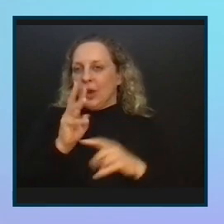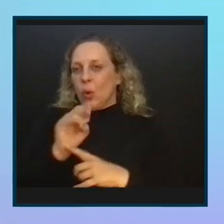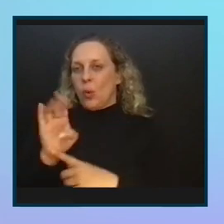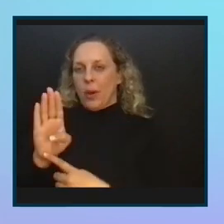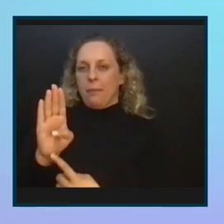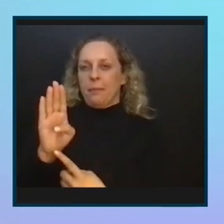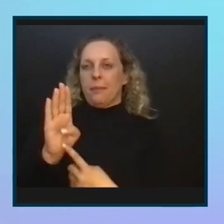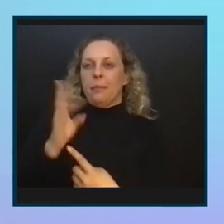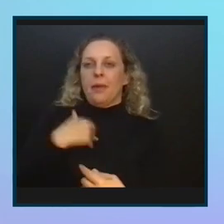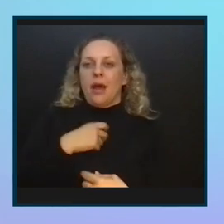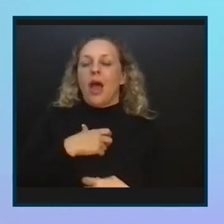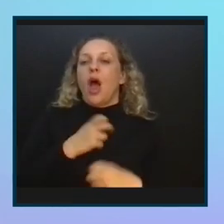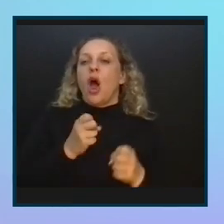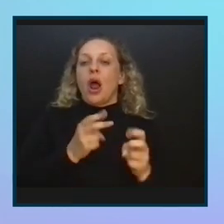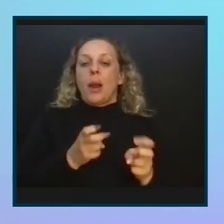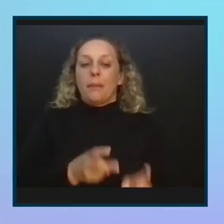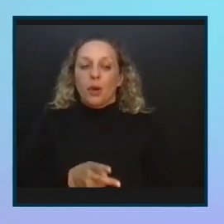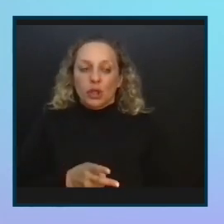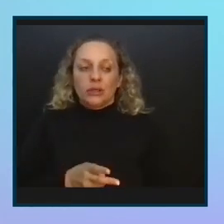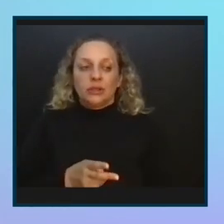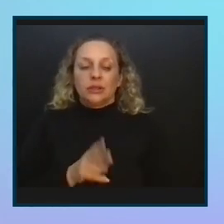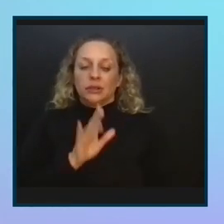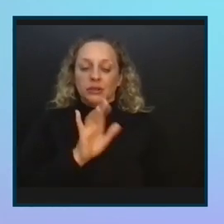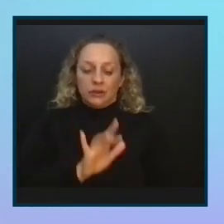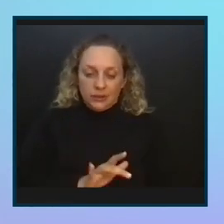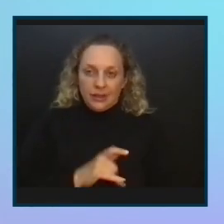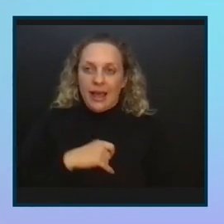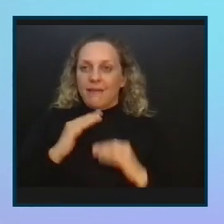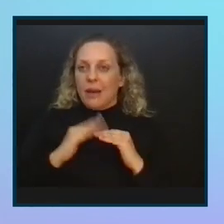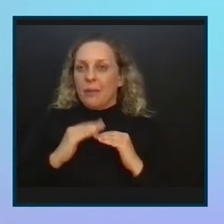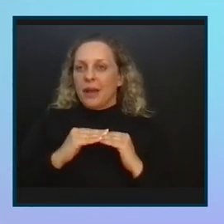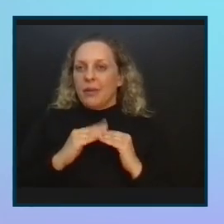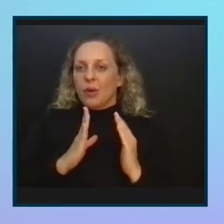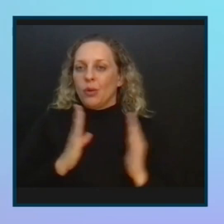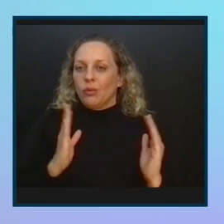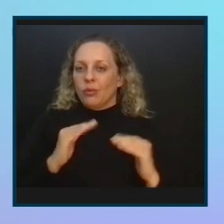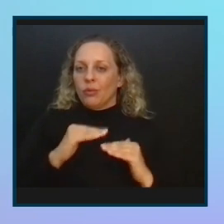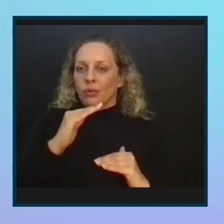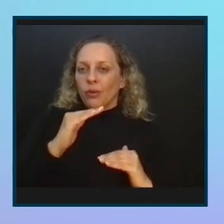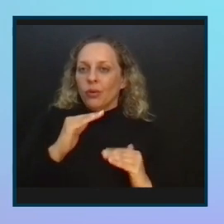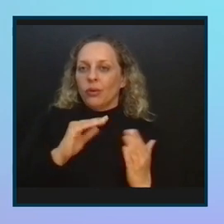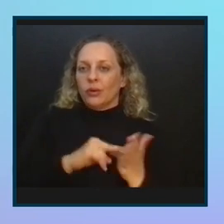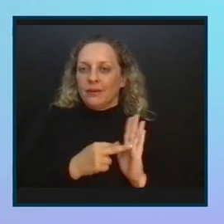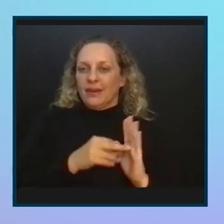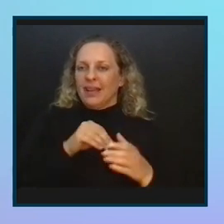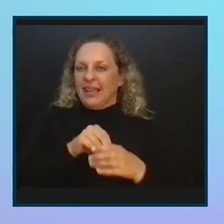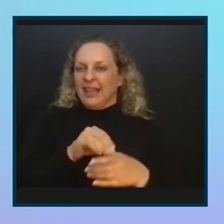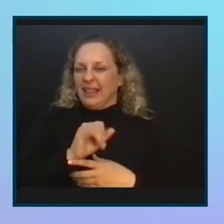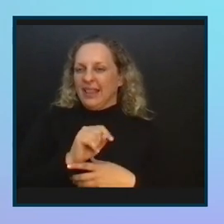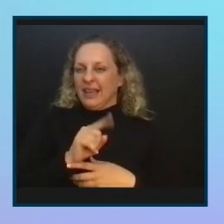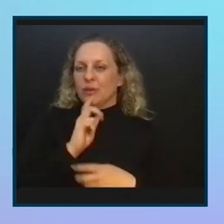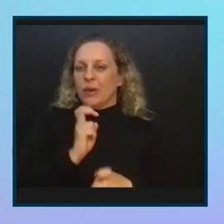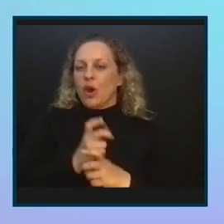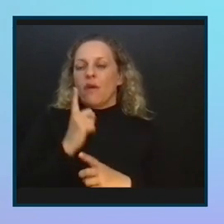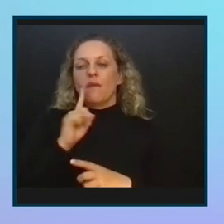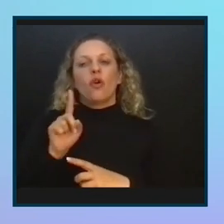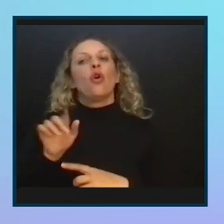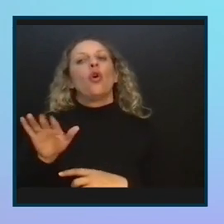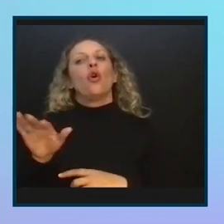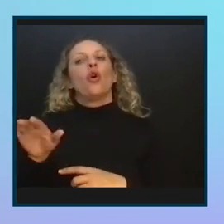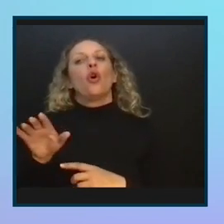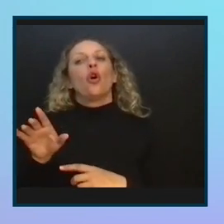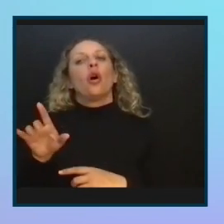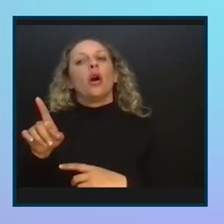make sure that our inputs or buttons will have a minimum width or height defined in them to make it hard for